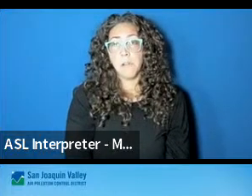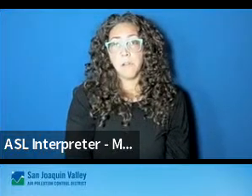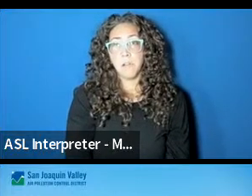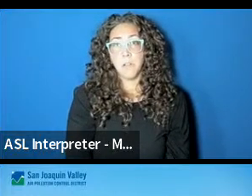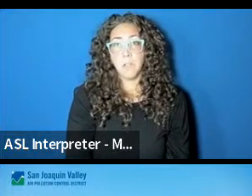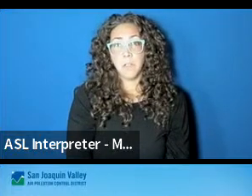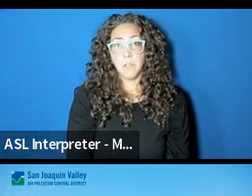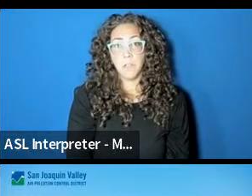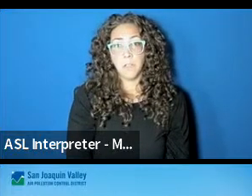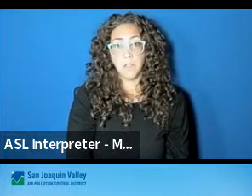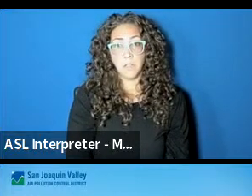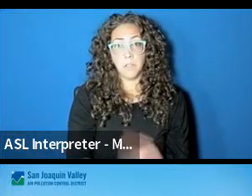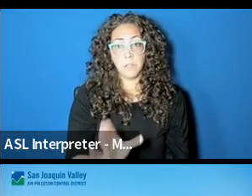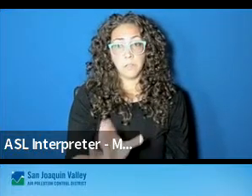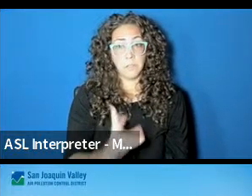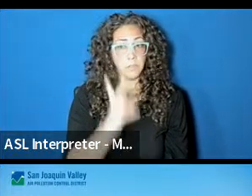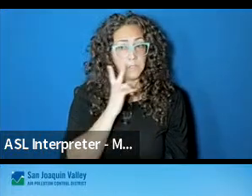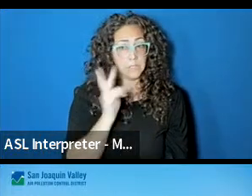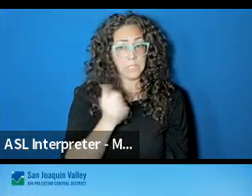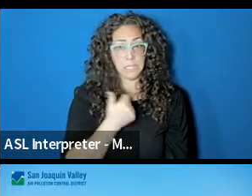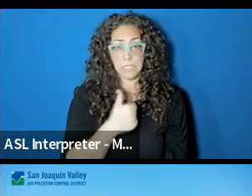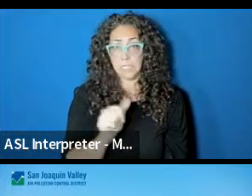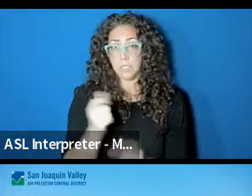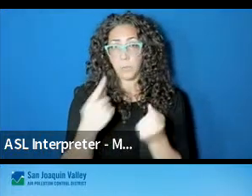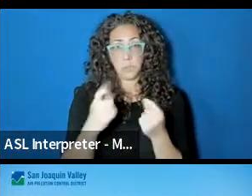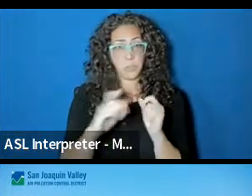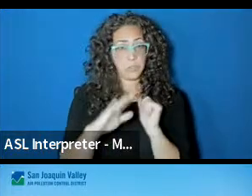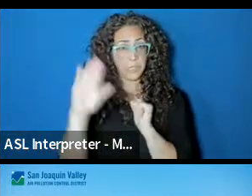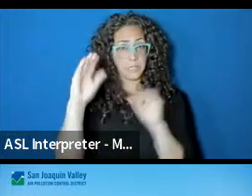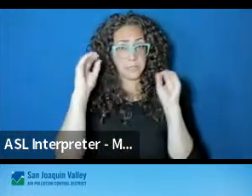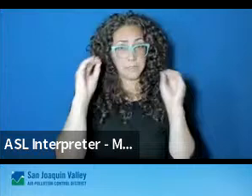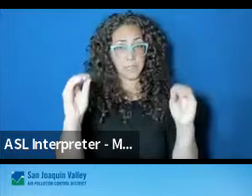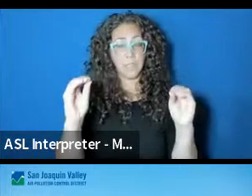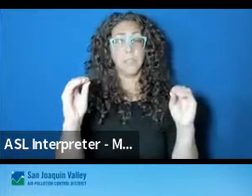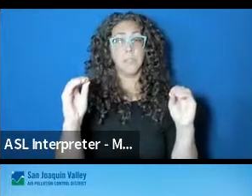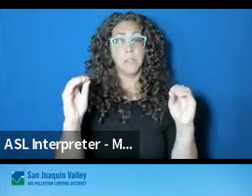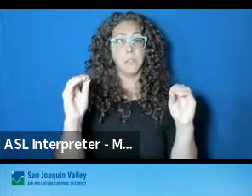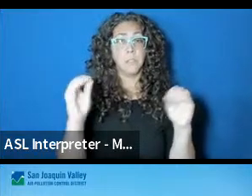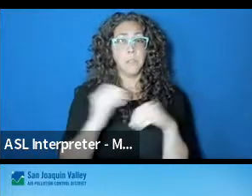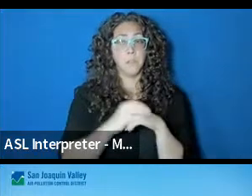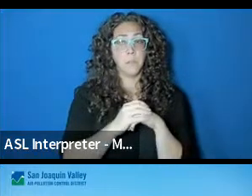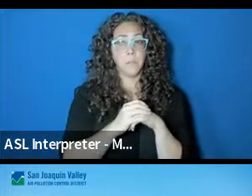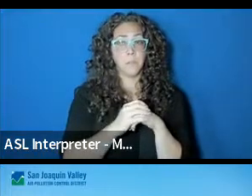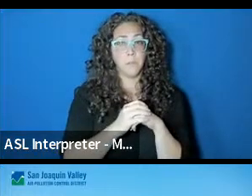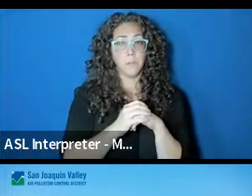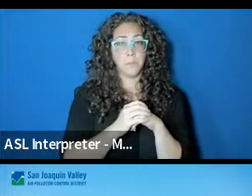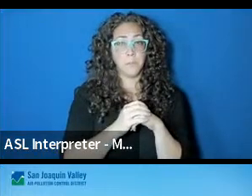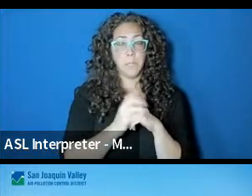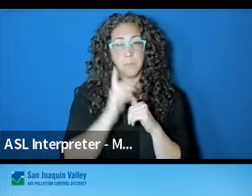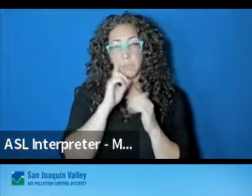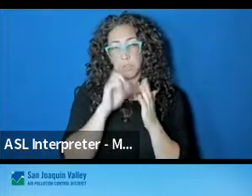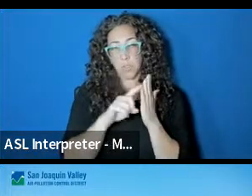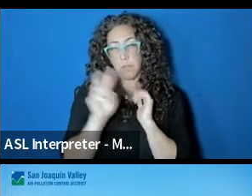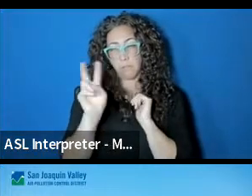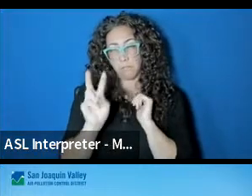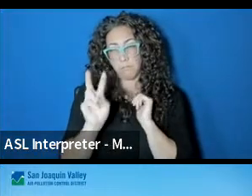Okay. I don't see any additional questions. Let me just look quickly